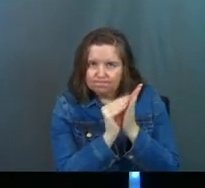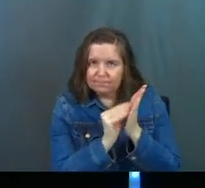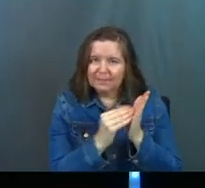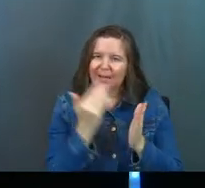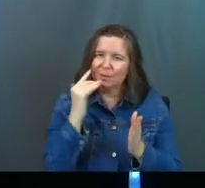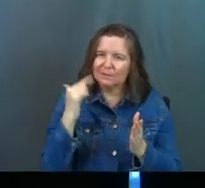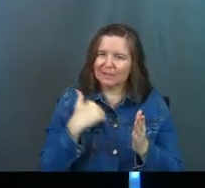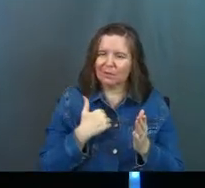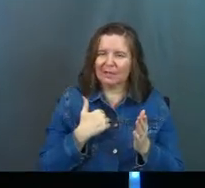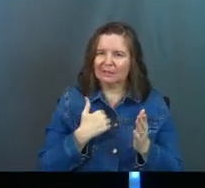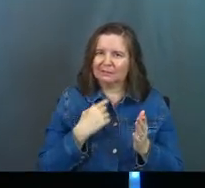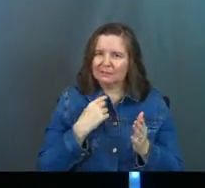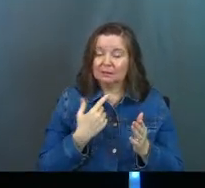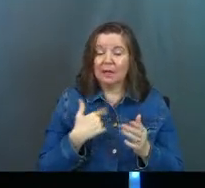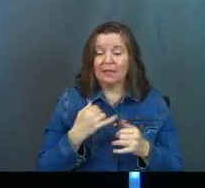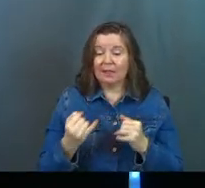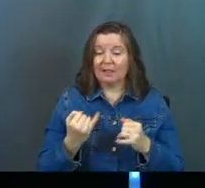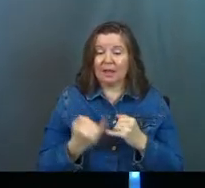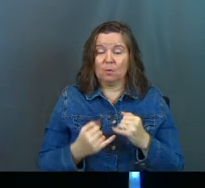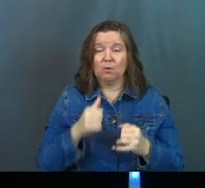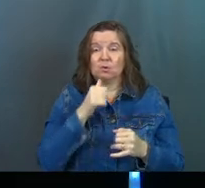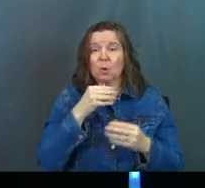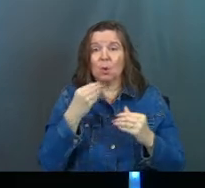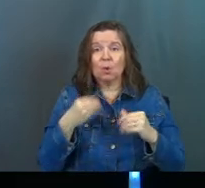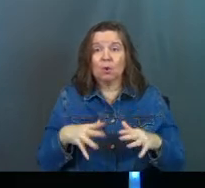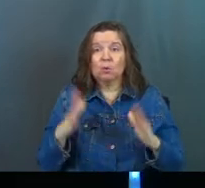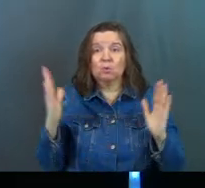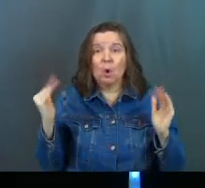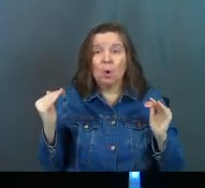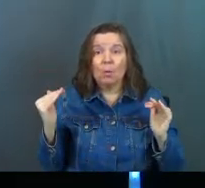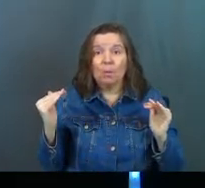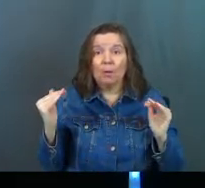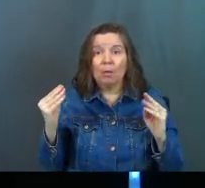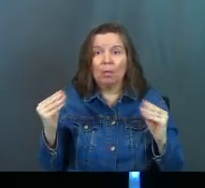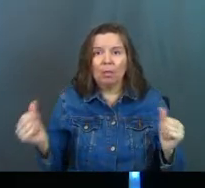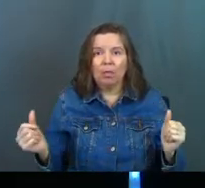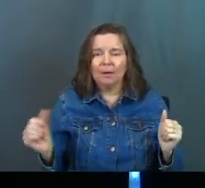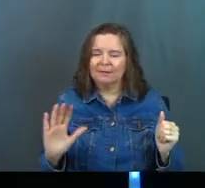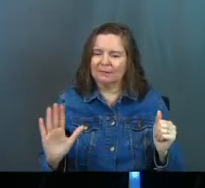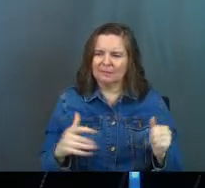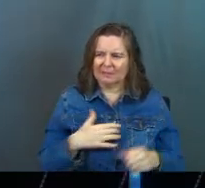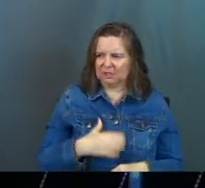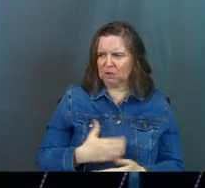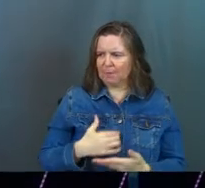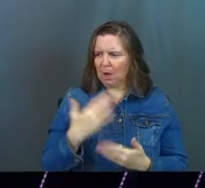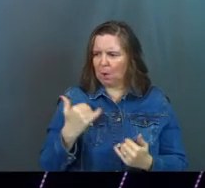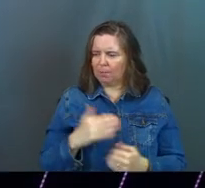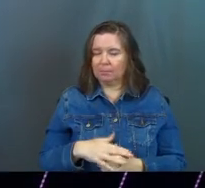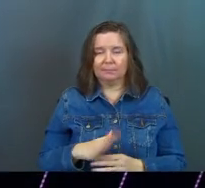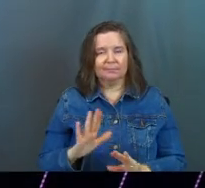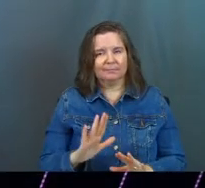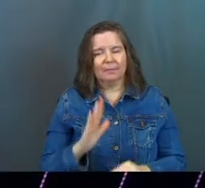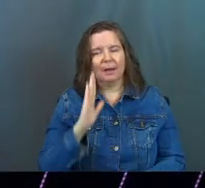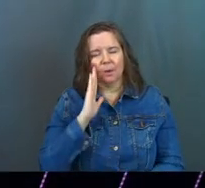know that sounds like a tall order. And then this last one, do not lose hope ever. But he doesn't deserve my hope. I know.